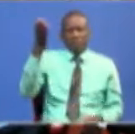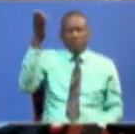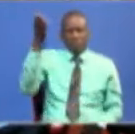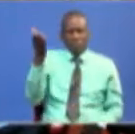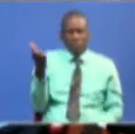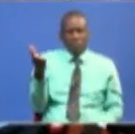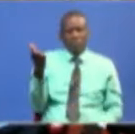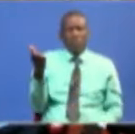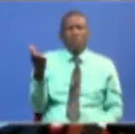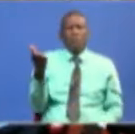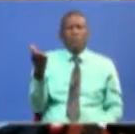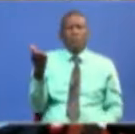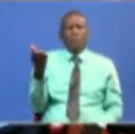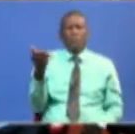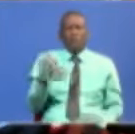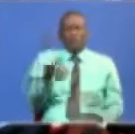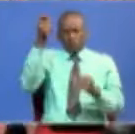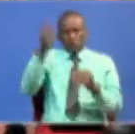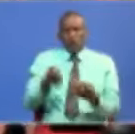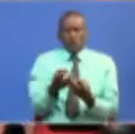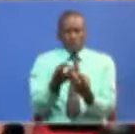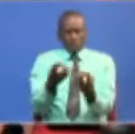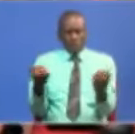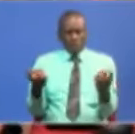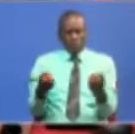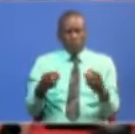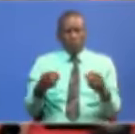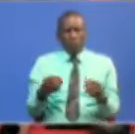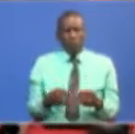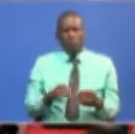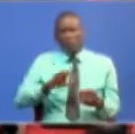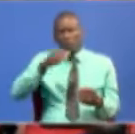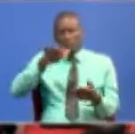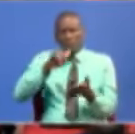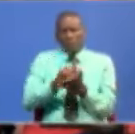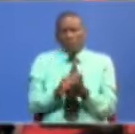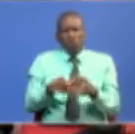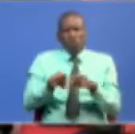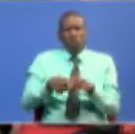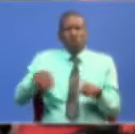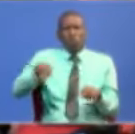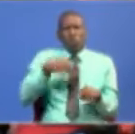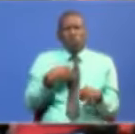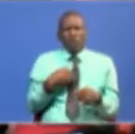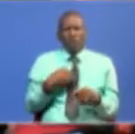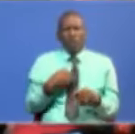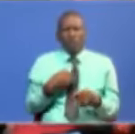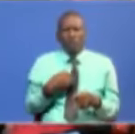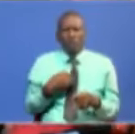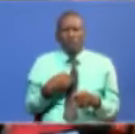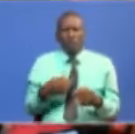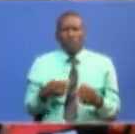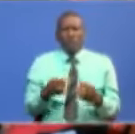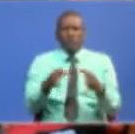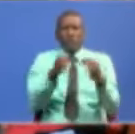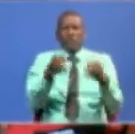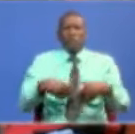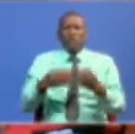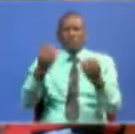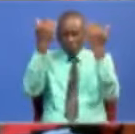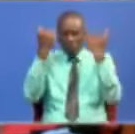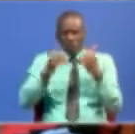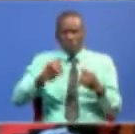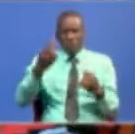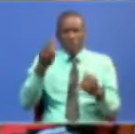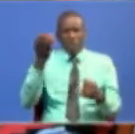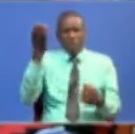Moses Otieno, and Tabitha Oya Wanyama. Now, aside from that, we also have some pointers from the statement issued by the judiciary. First,